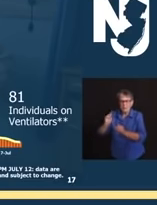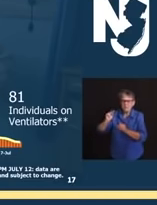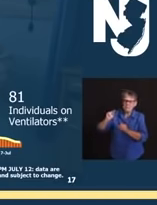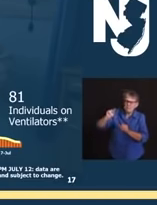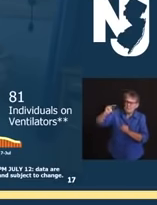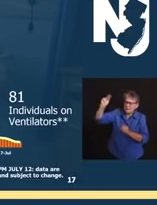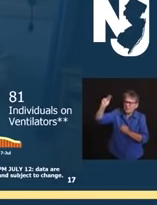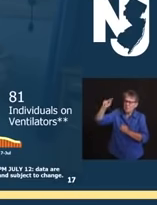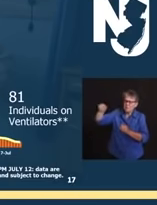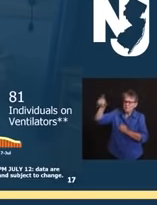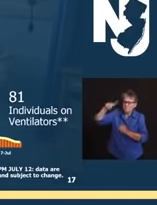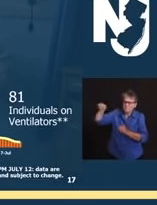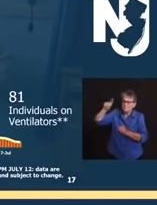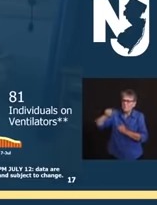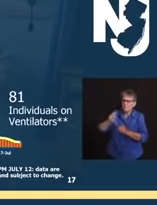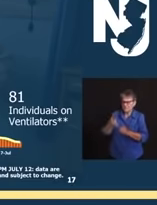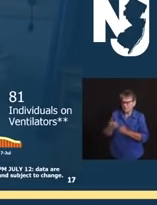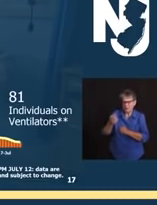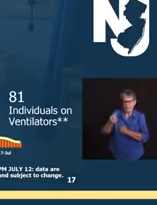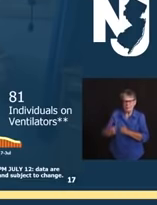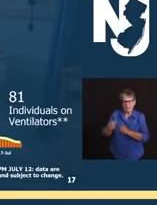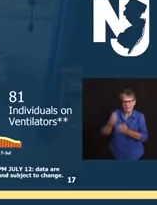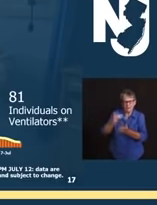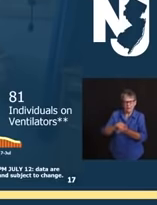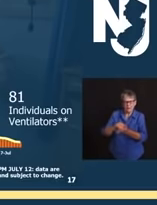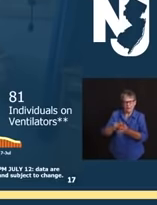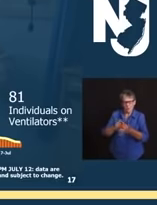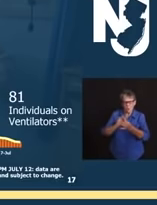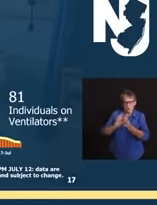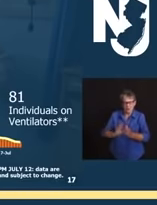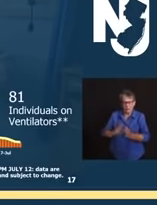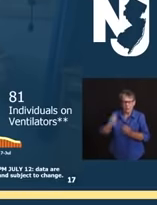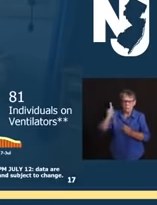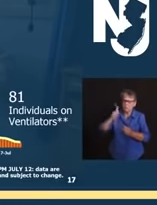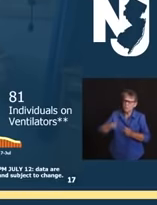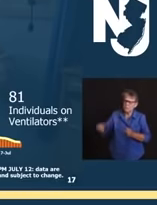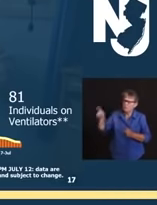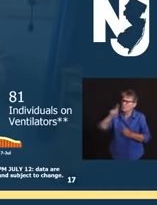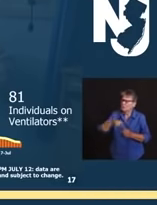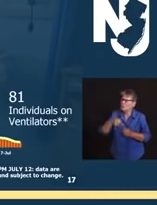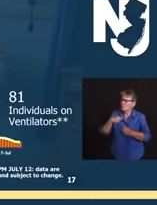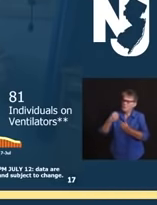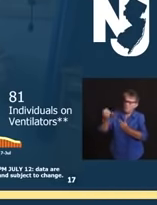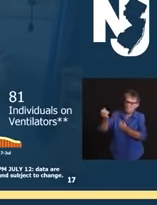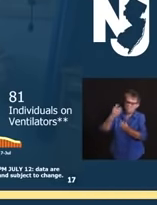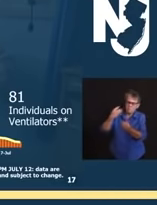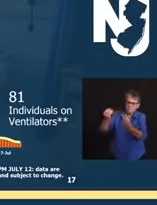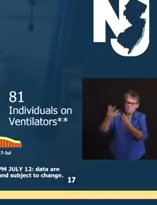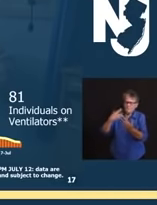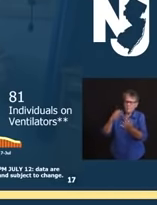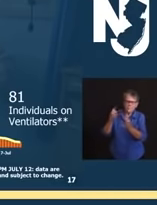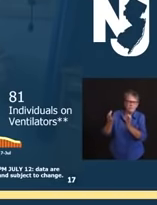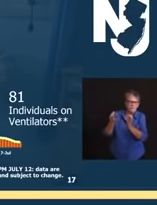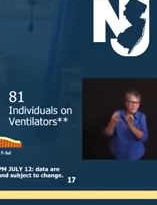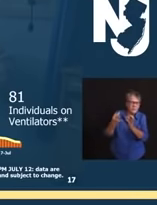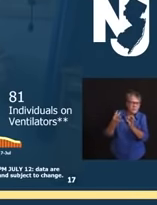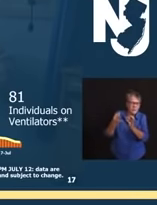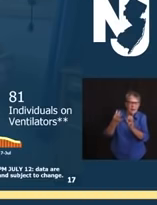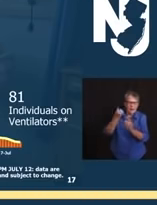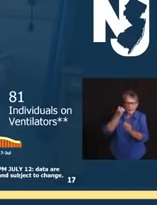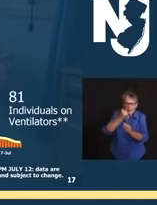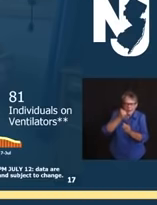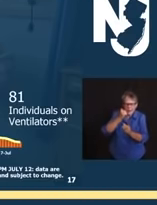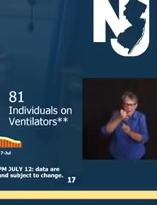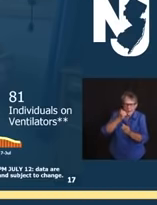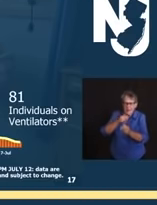the reality, just getting the real-time feedback, which you get every day, is we're in a dramatically different place than we were a few months ago. I